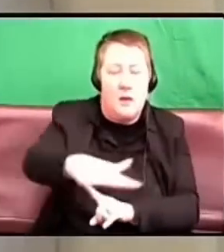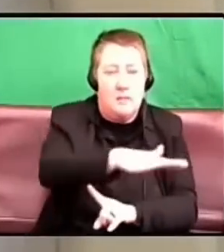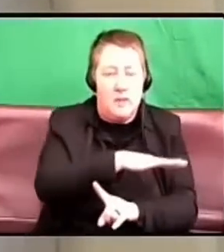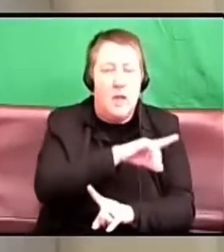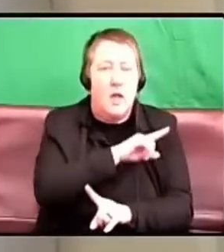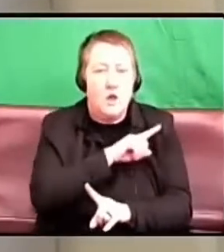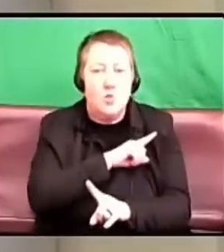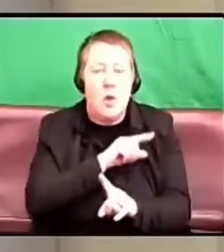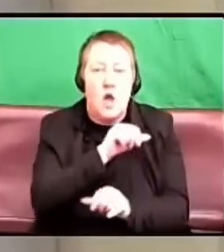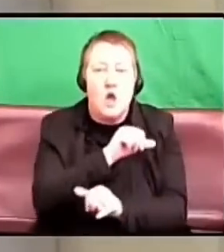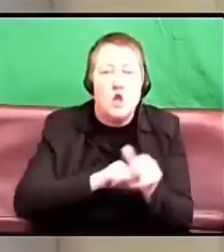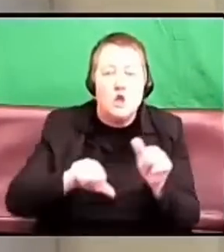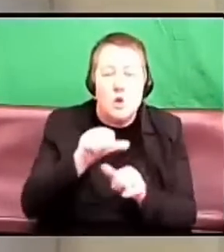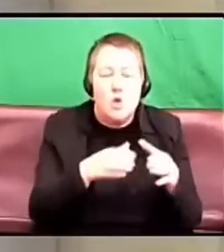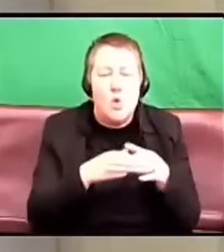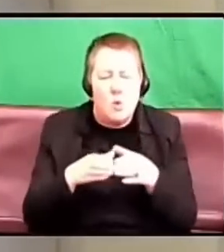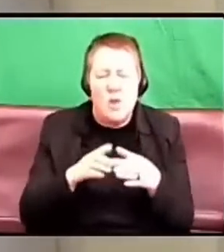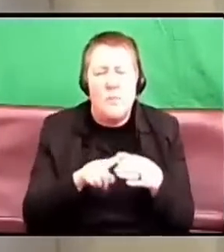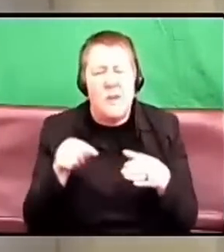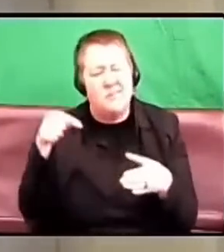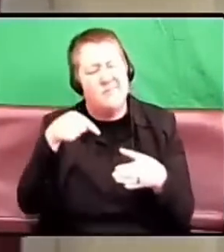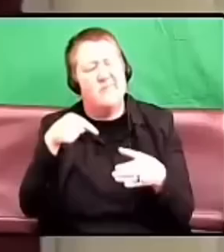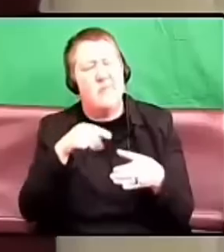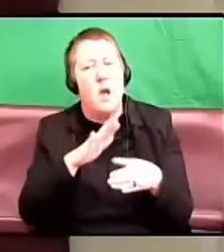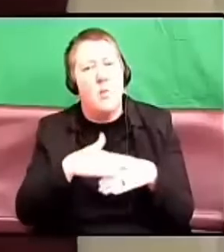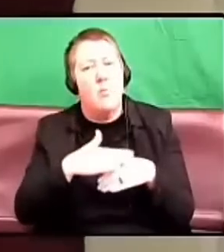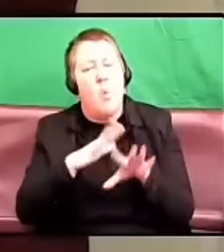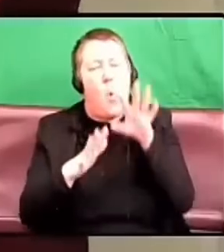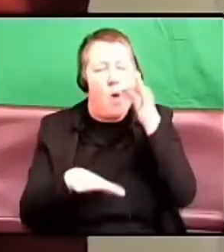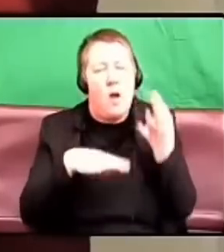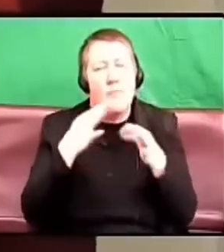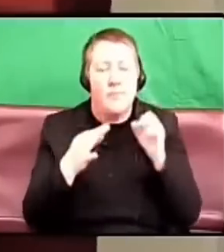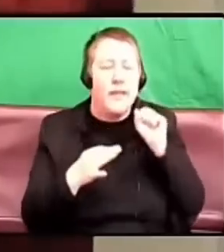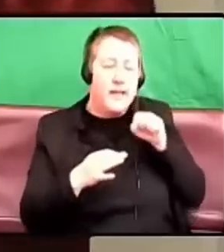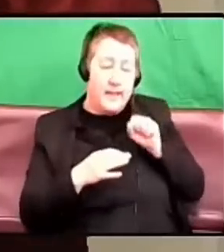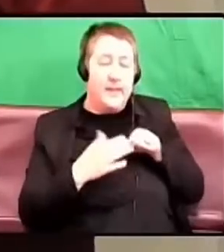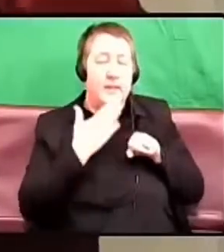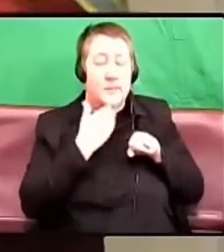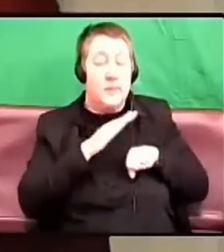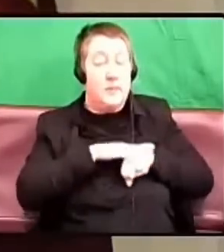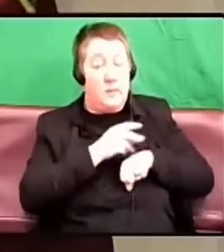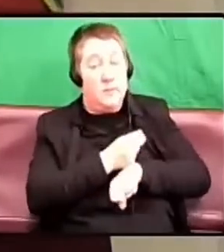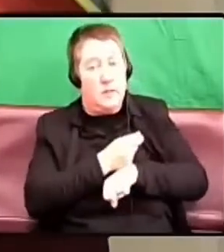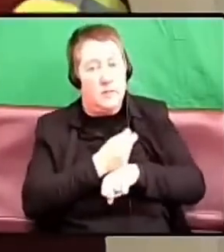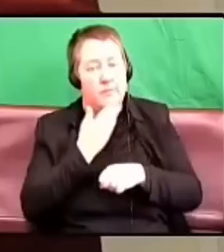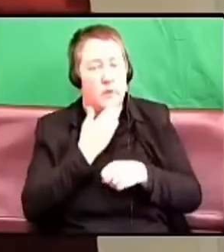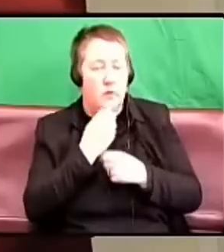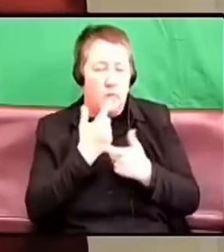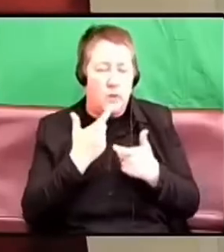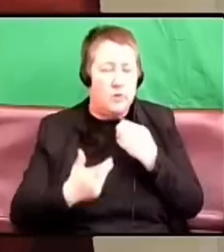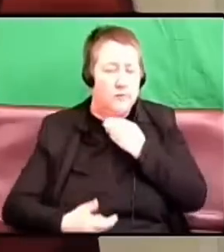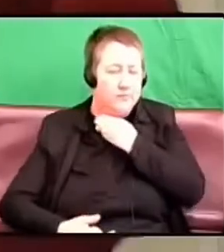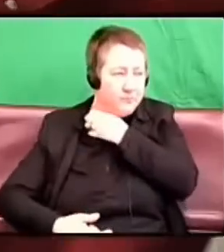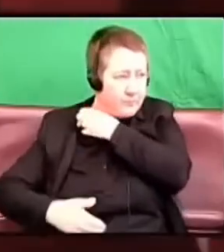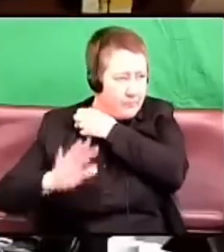called social cohesion. But we'll unpack a little bit more about yes, please. What that The means. time Thank you very is much. expired now.